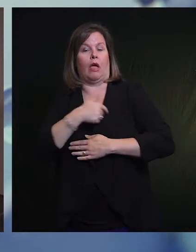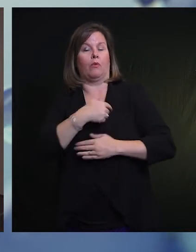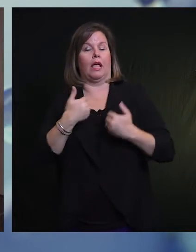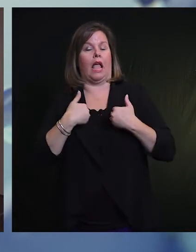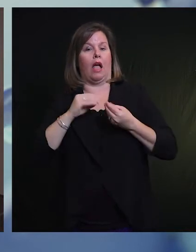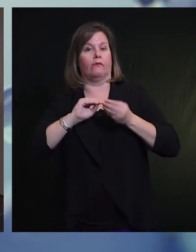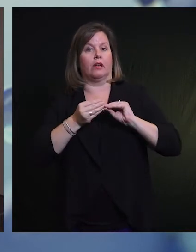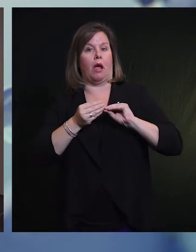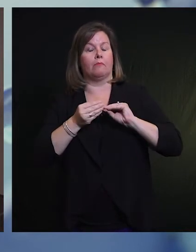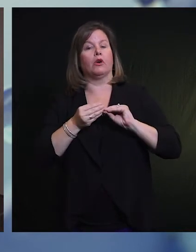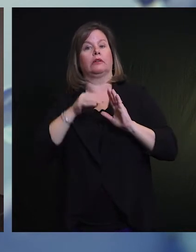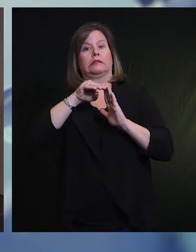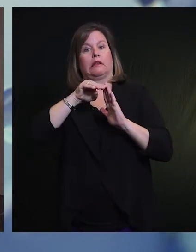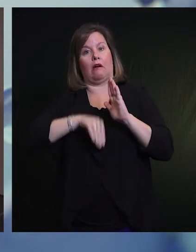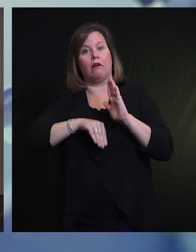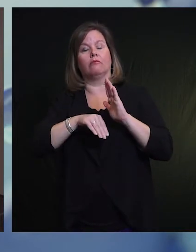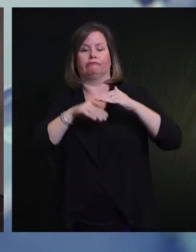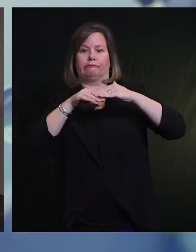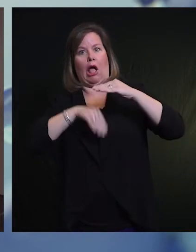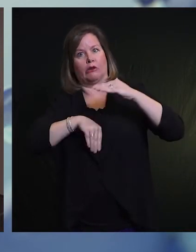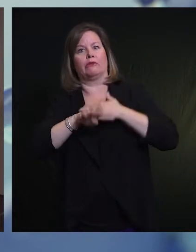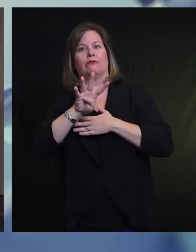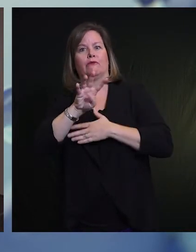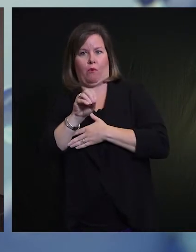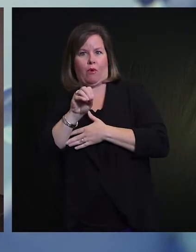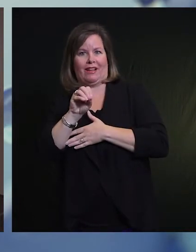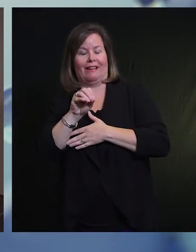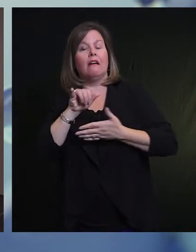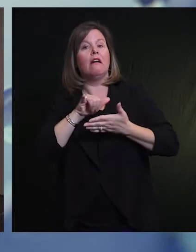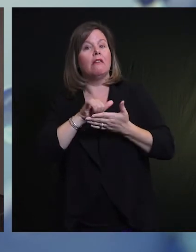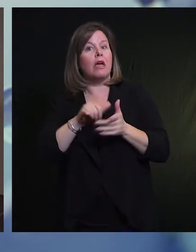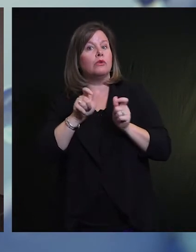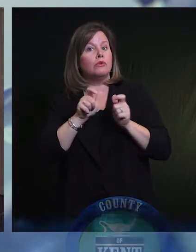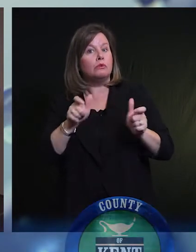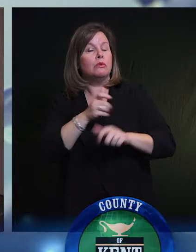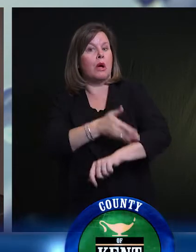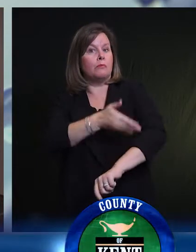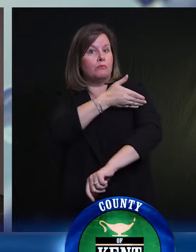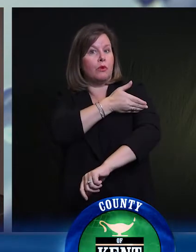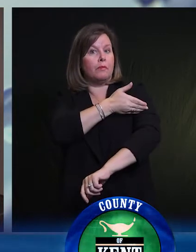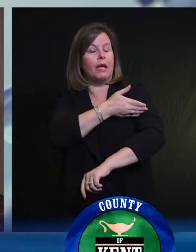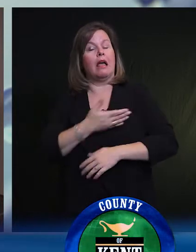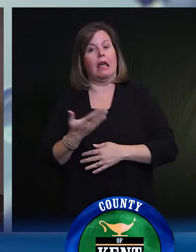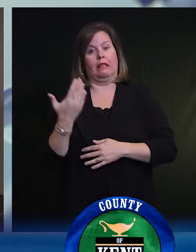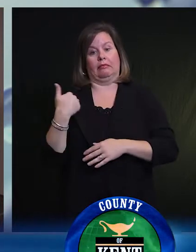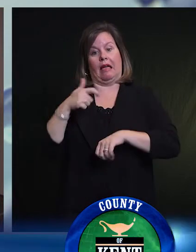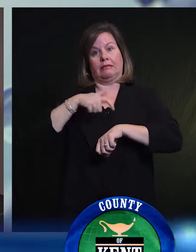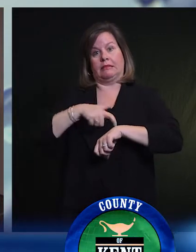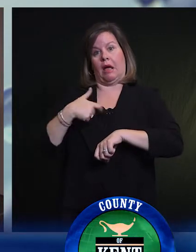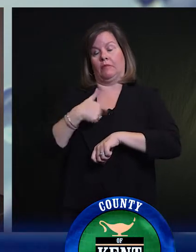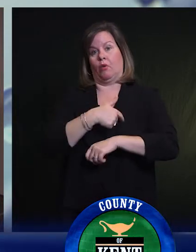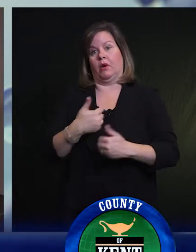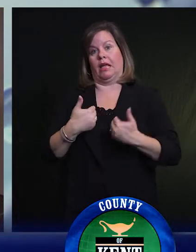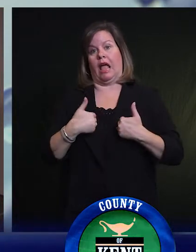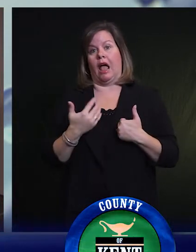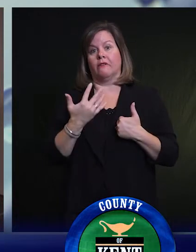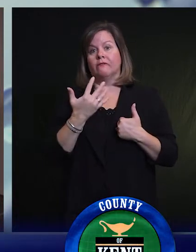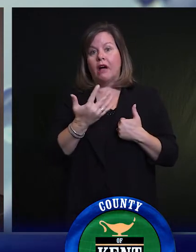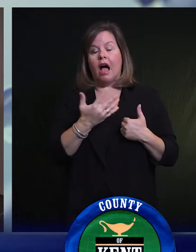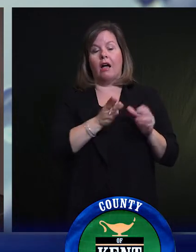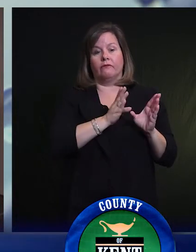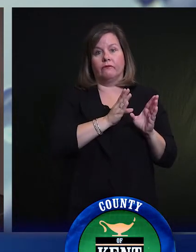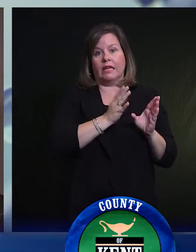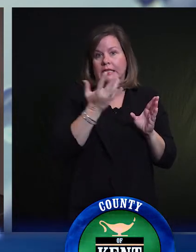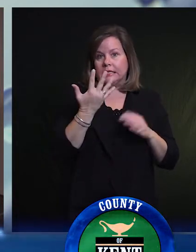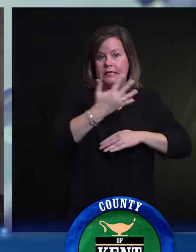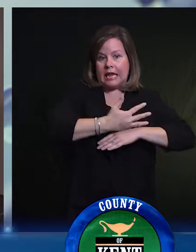that we've seen numbers of 40 or less. And that's a huge improvement. The last time we had 5 consecutive days of numbers